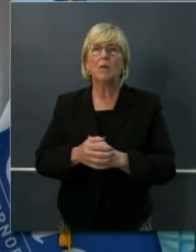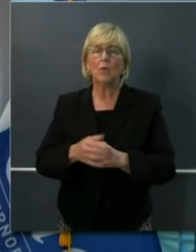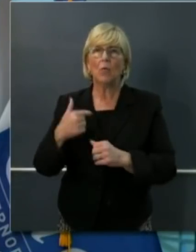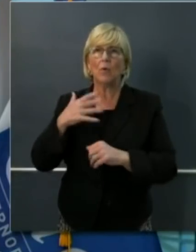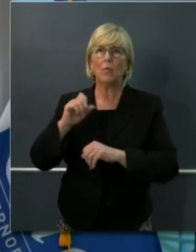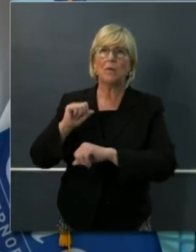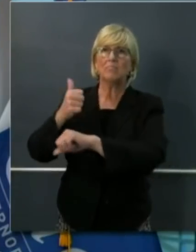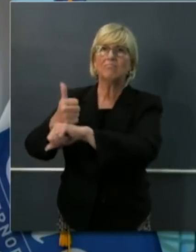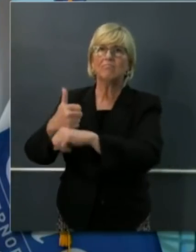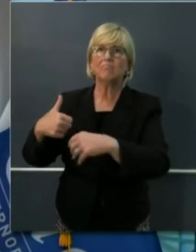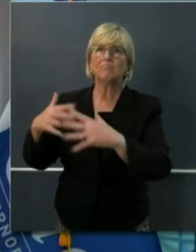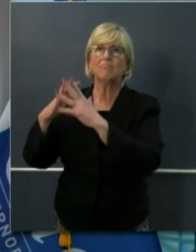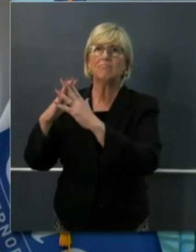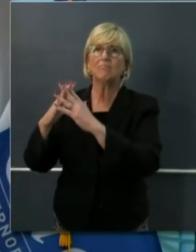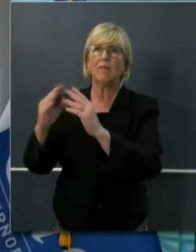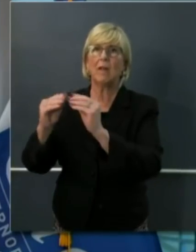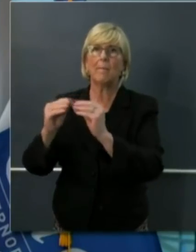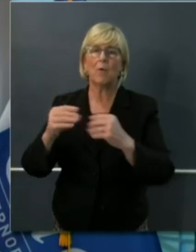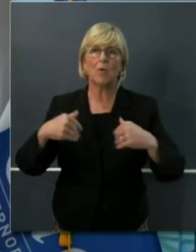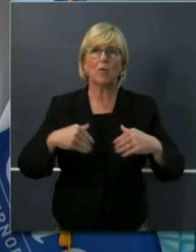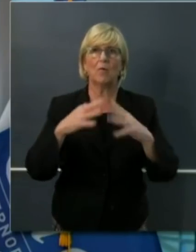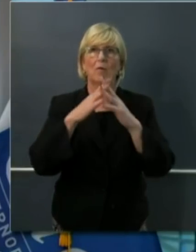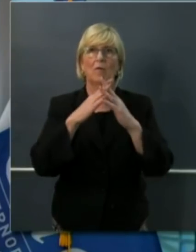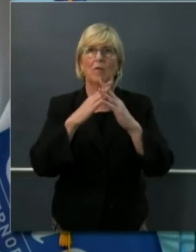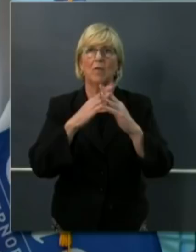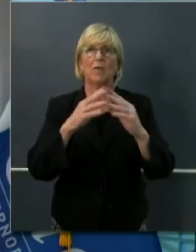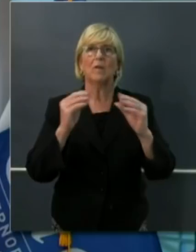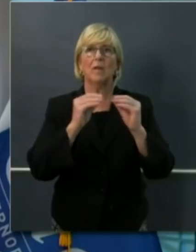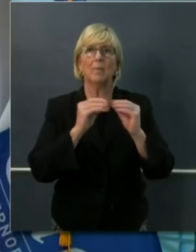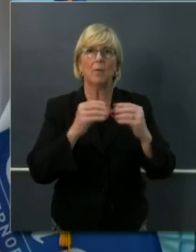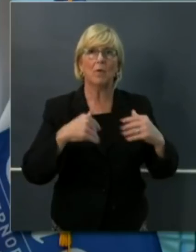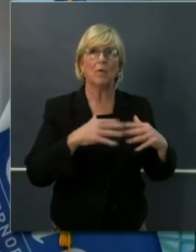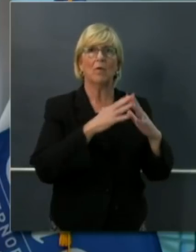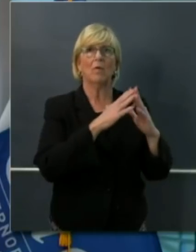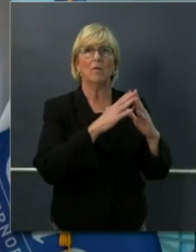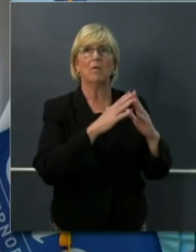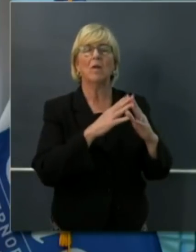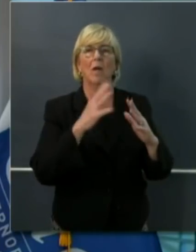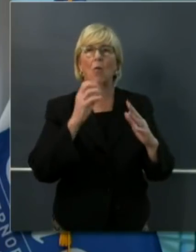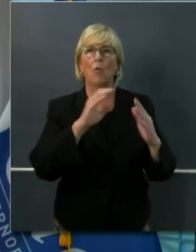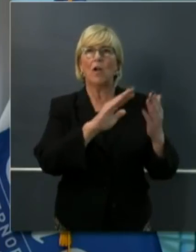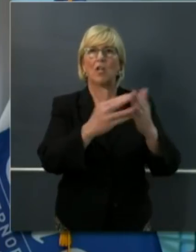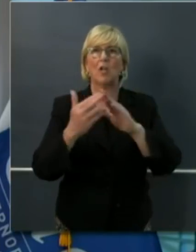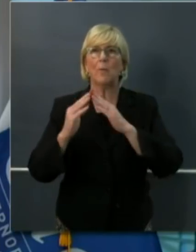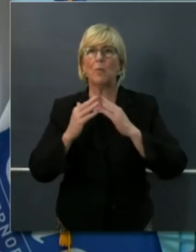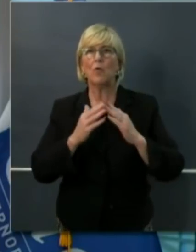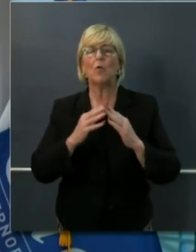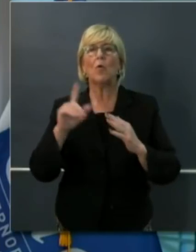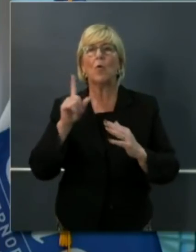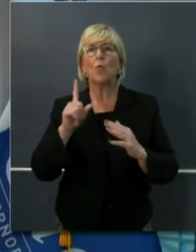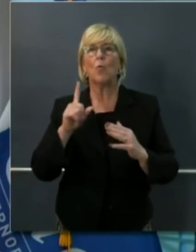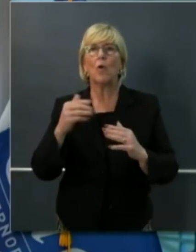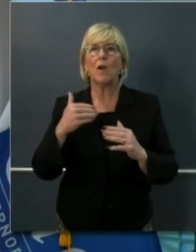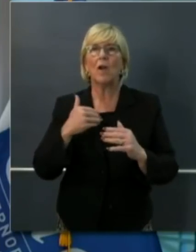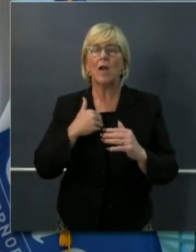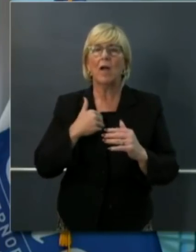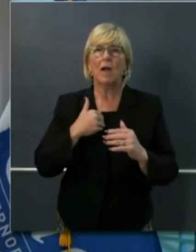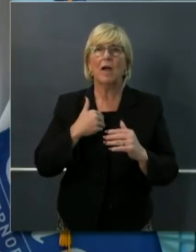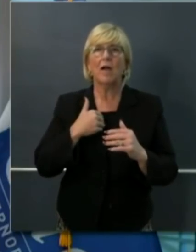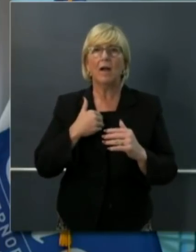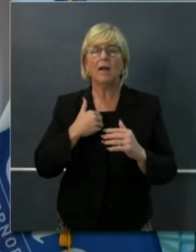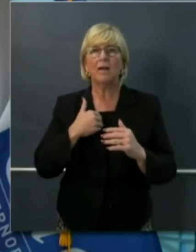and then also from a very strong equity lens, that we put these in communities that have shouldered the burden